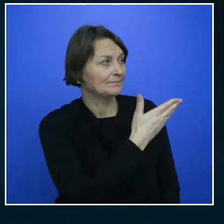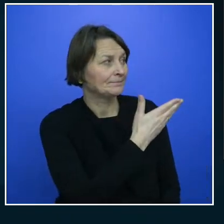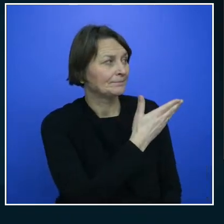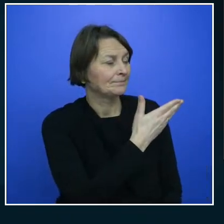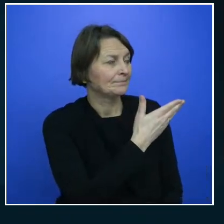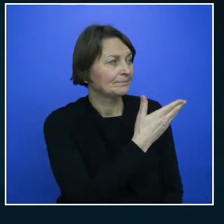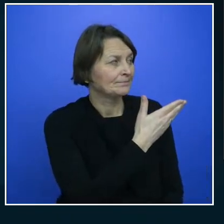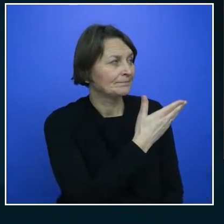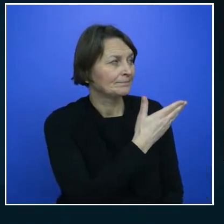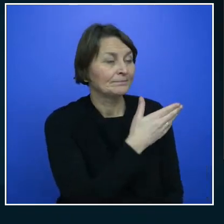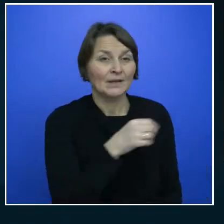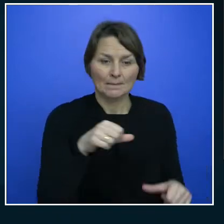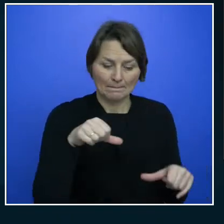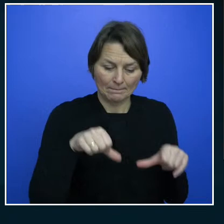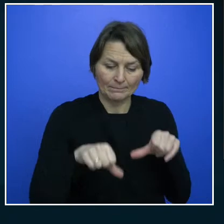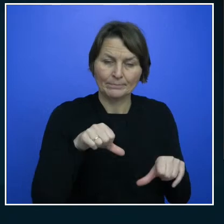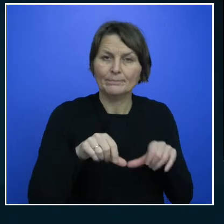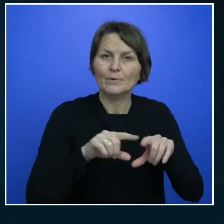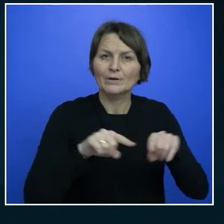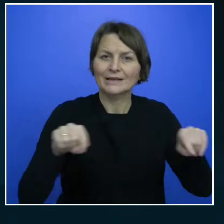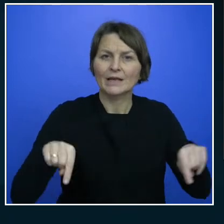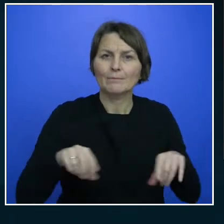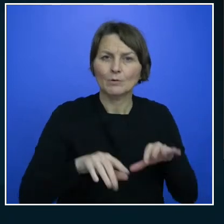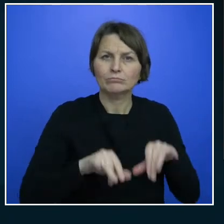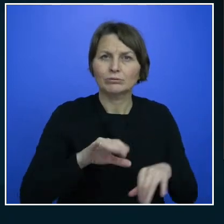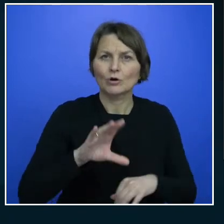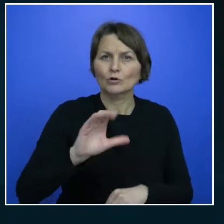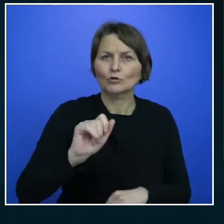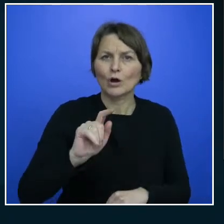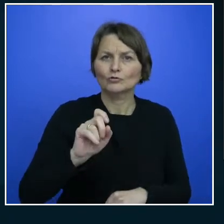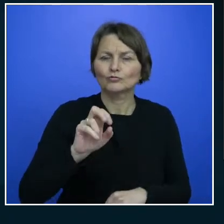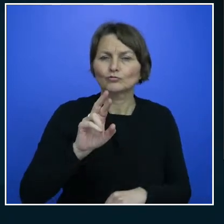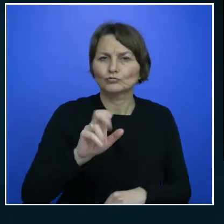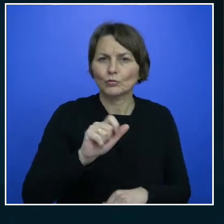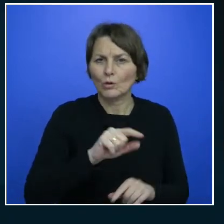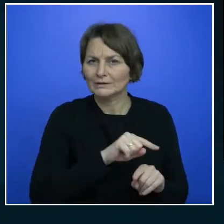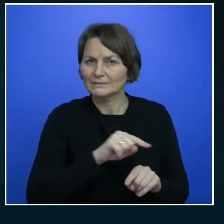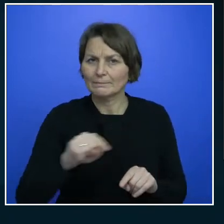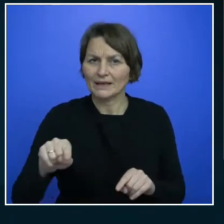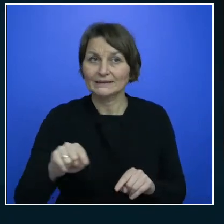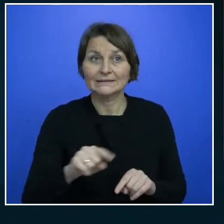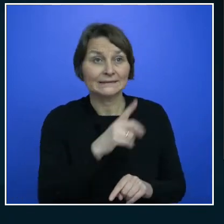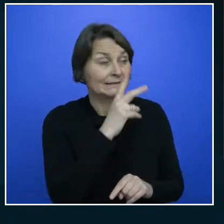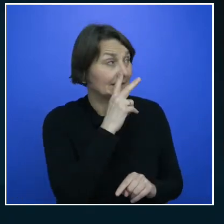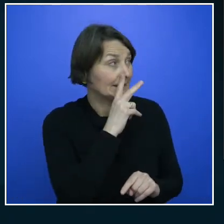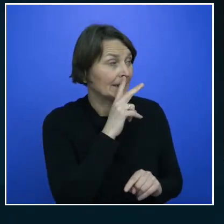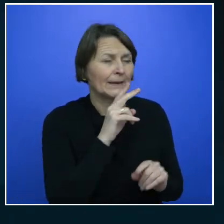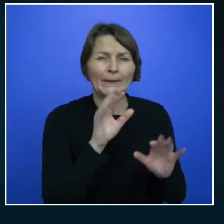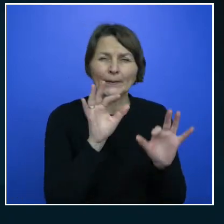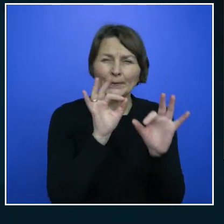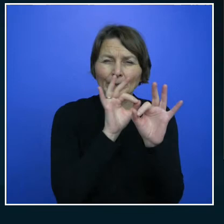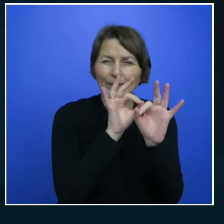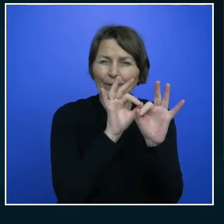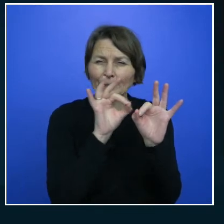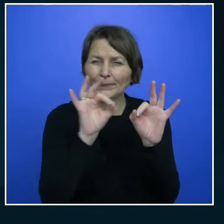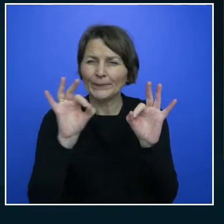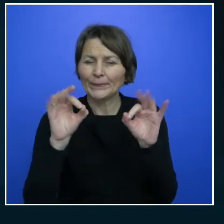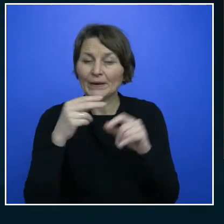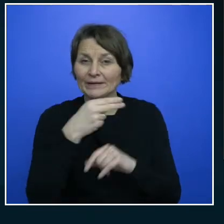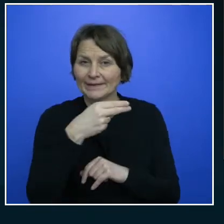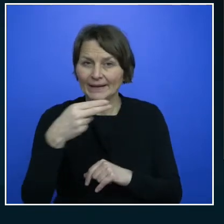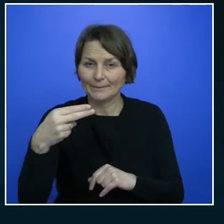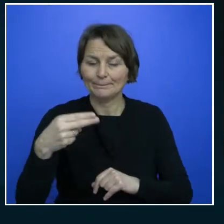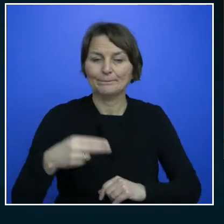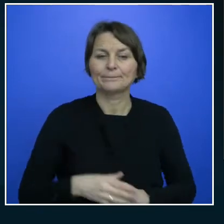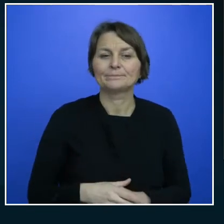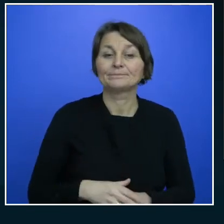properties that this resource wants to have. So for example, I can specify the name. Let's since it is Azure Thursday,